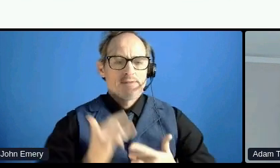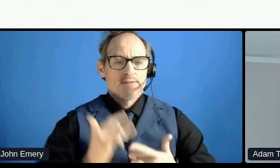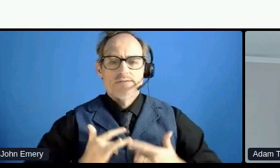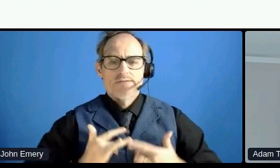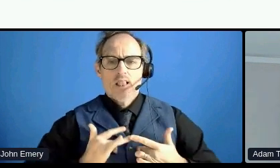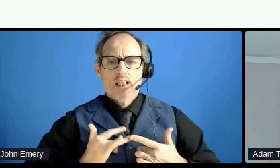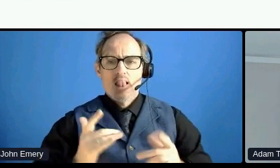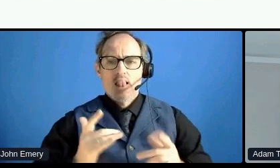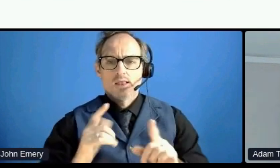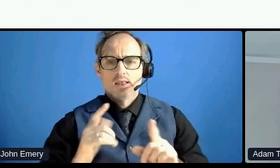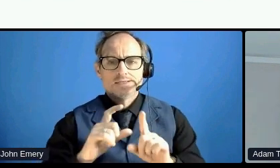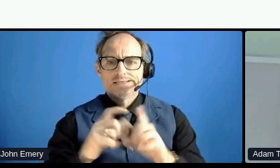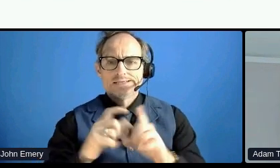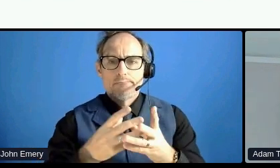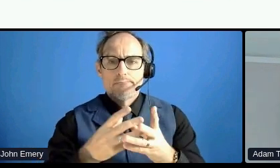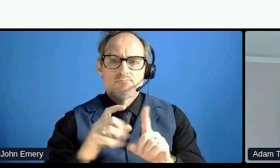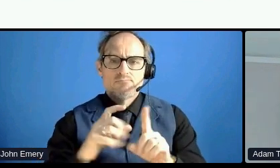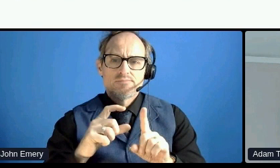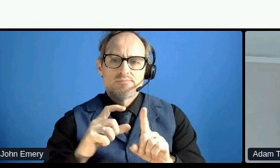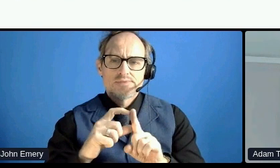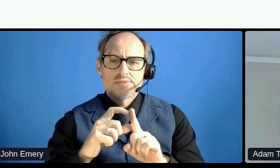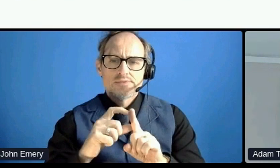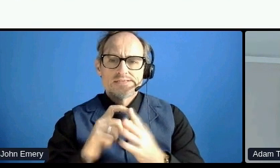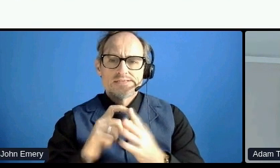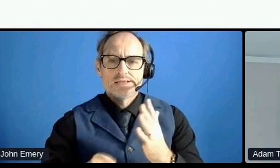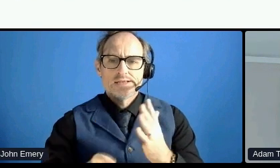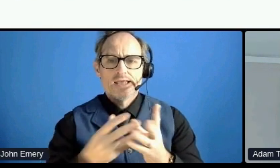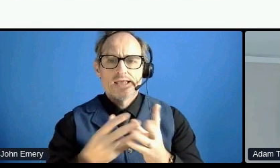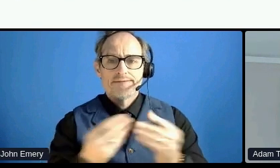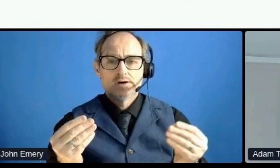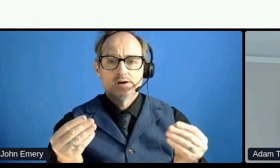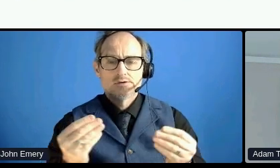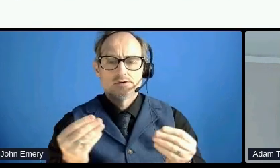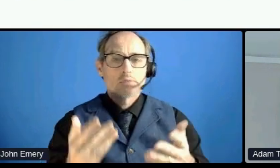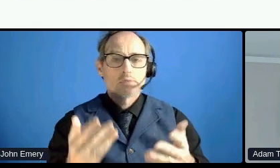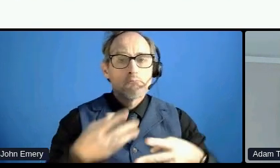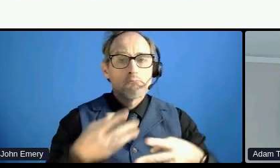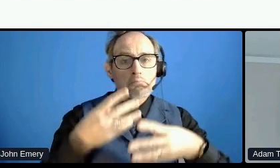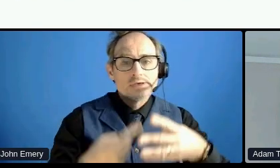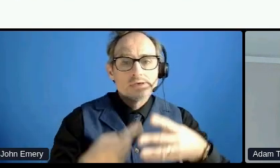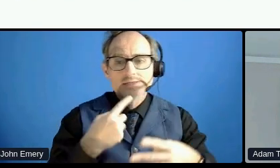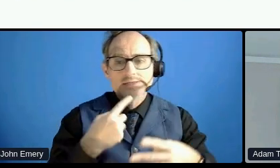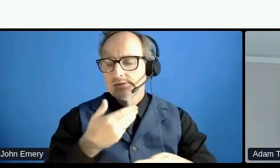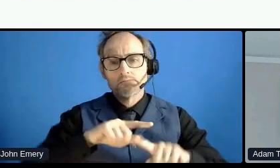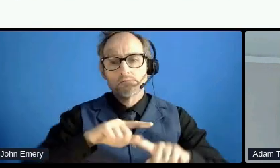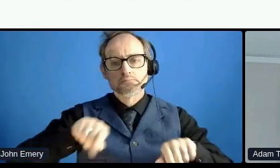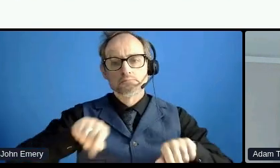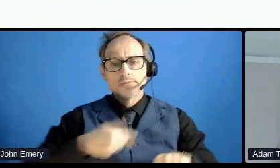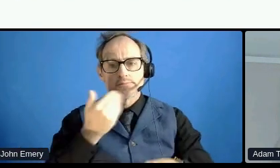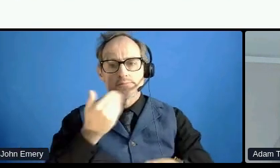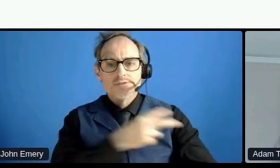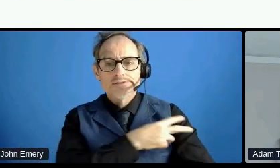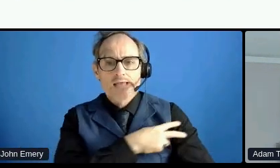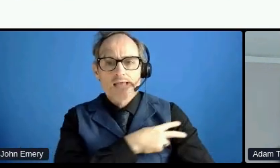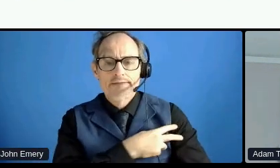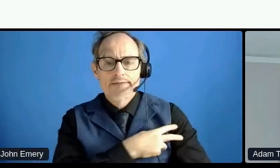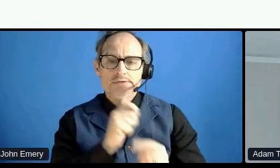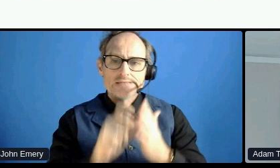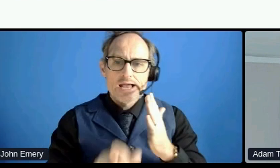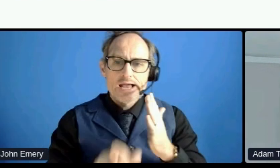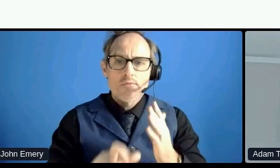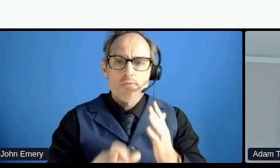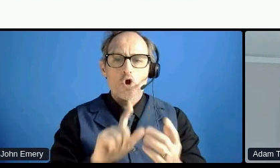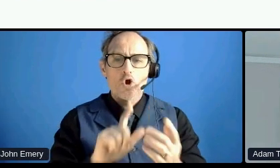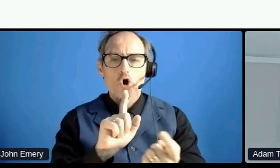The descriptor on the slide says, we don't really have any disabled staff or customers. We'll cross that bridge when we come to it. Then at